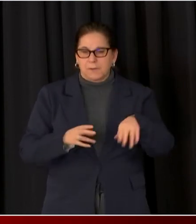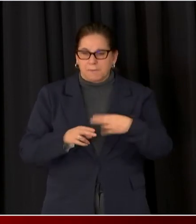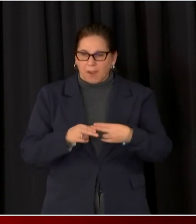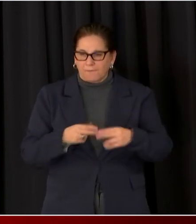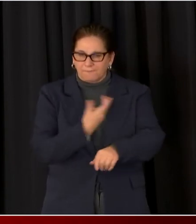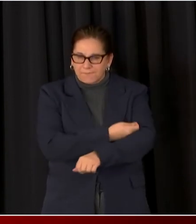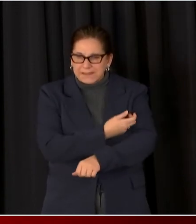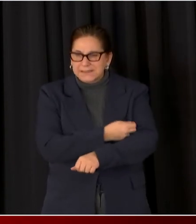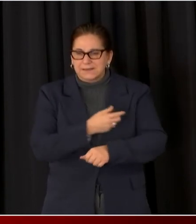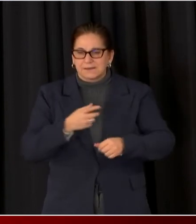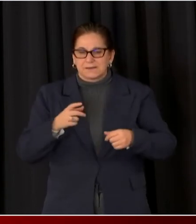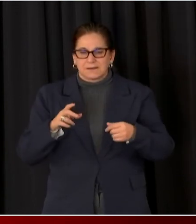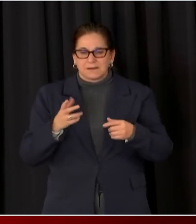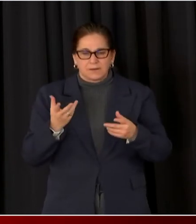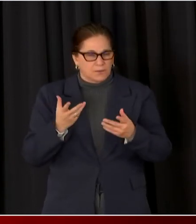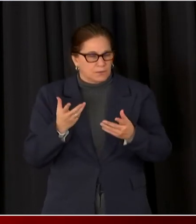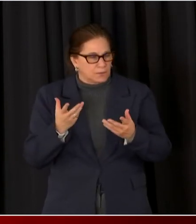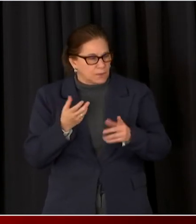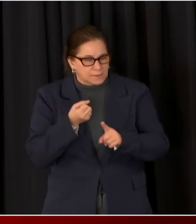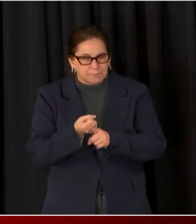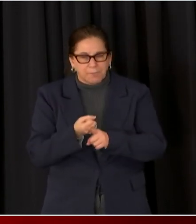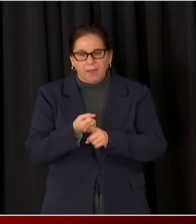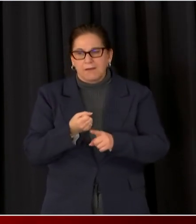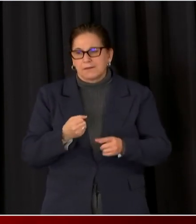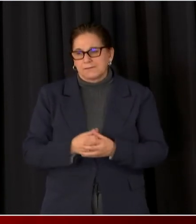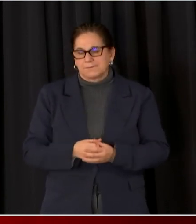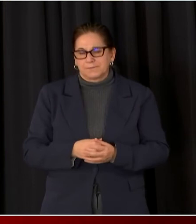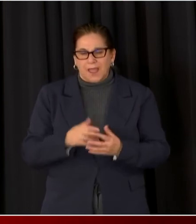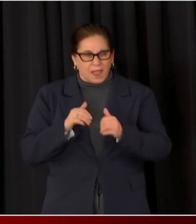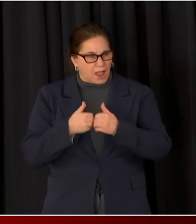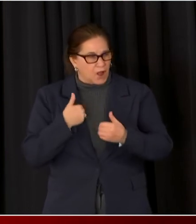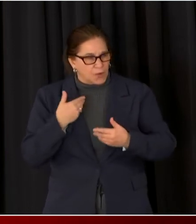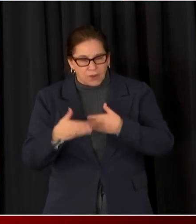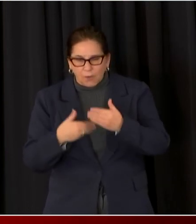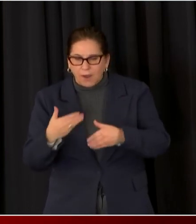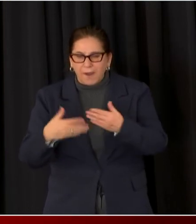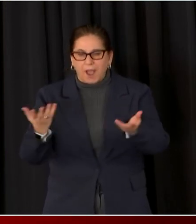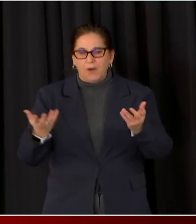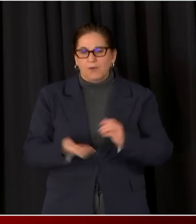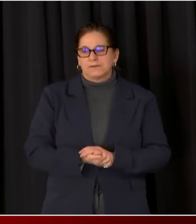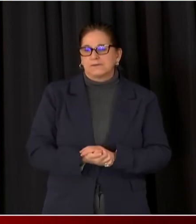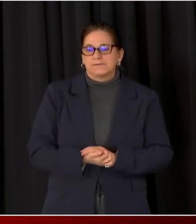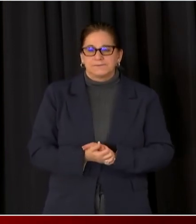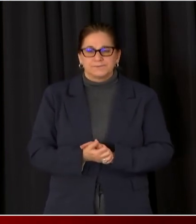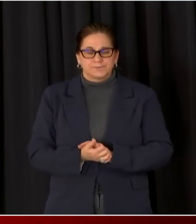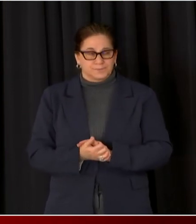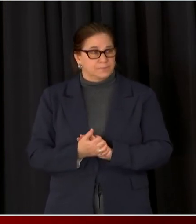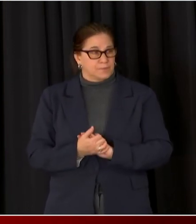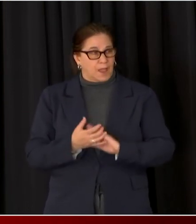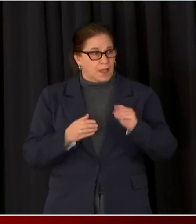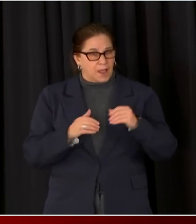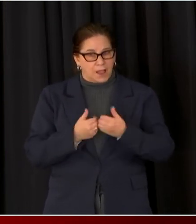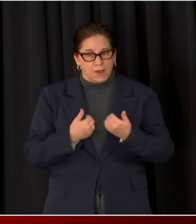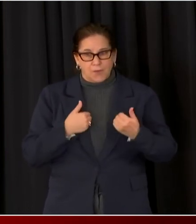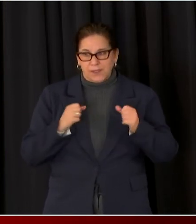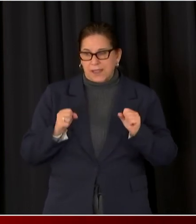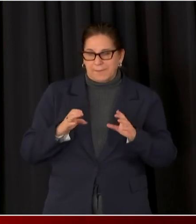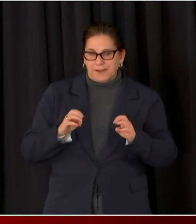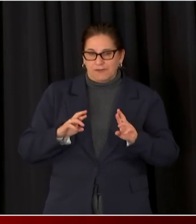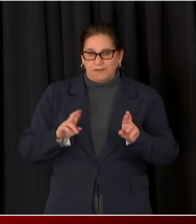in the vaccine. That infrastructure for that campaign is ready to go, and we'll hit more of a full throttle as vaccines